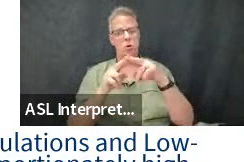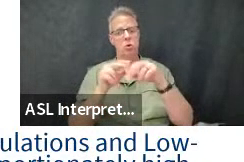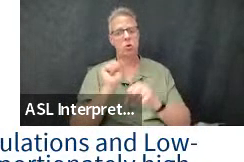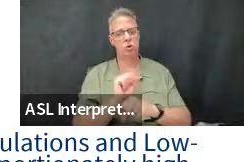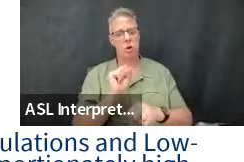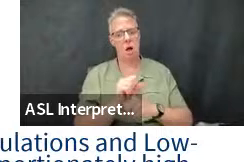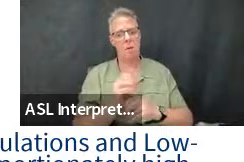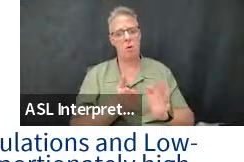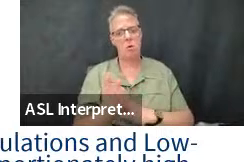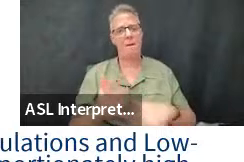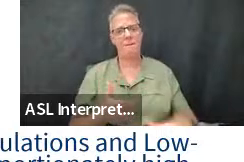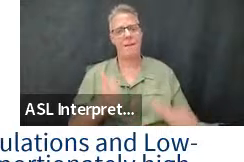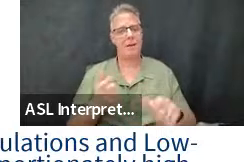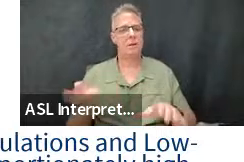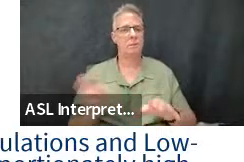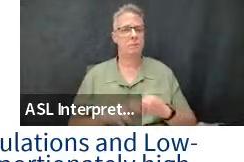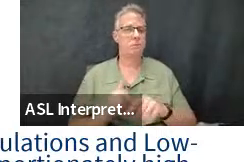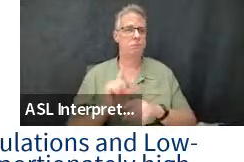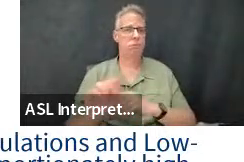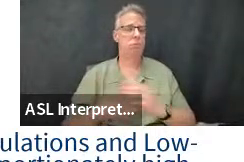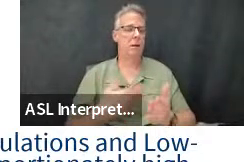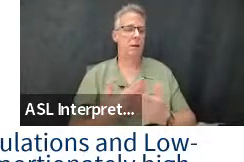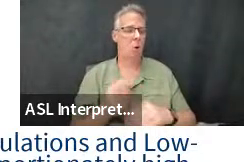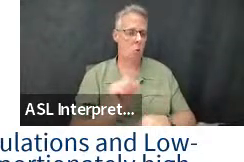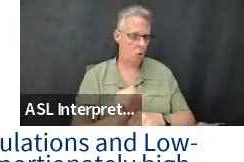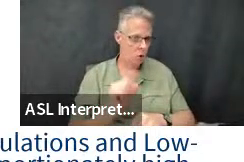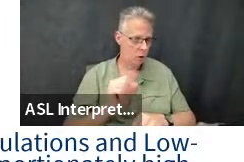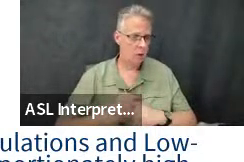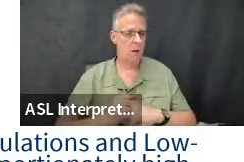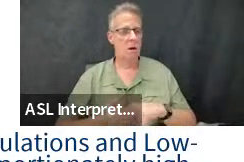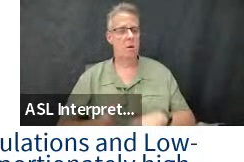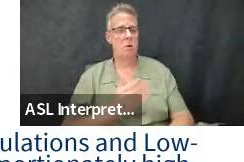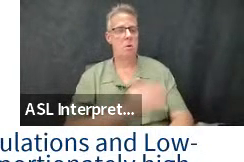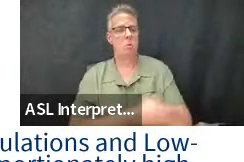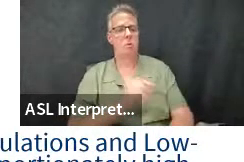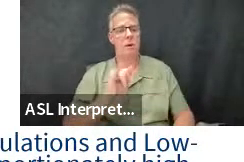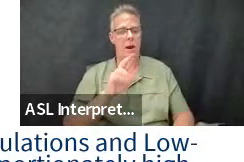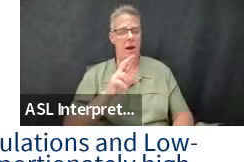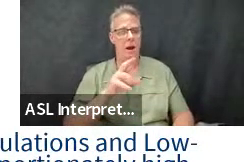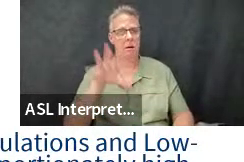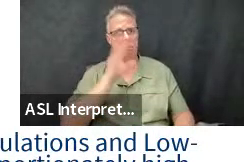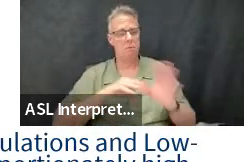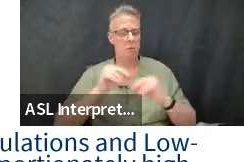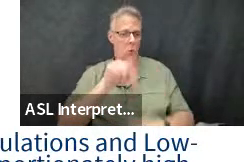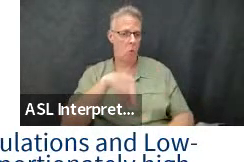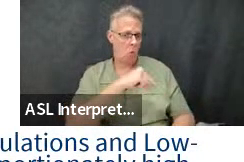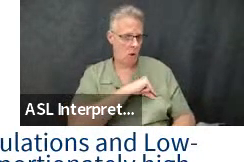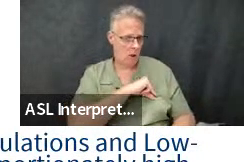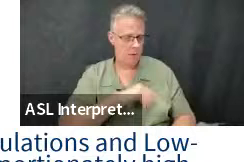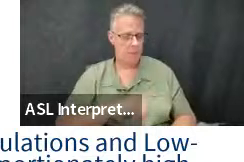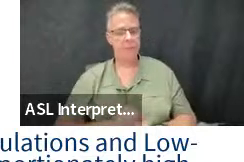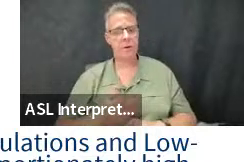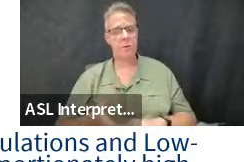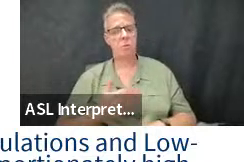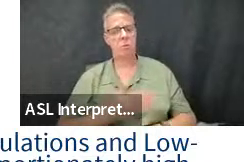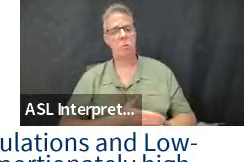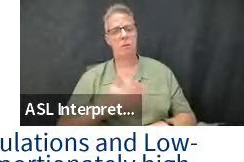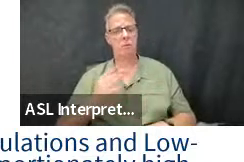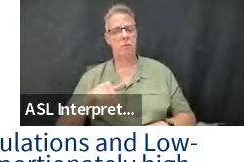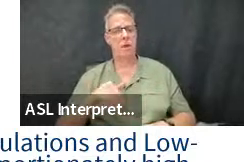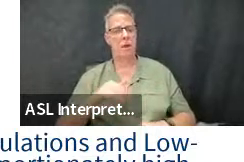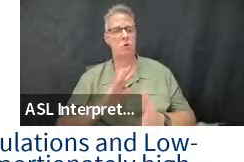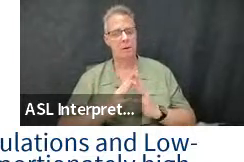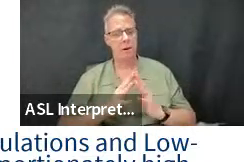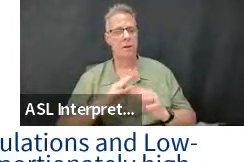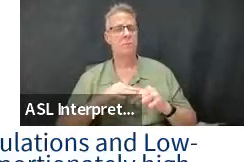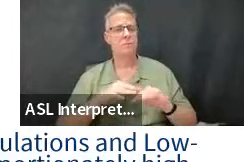through faster travel times, improved air quality, and increased traffic and noise during construction.